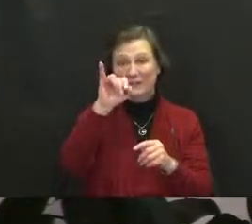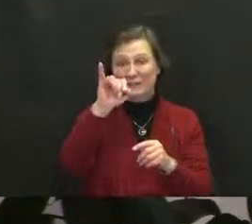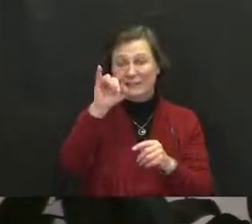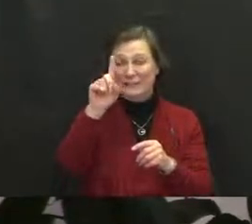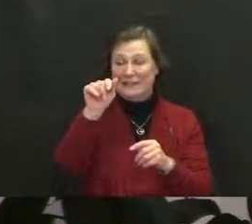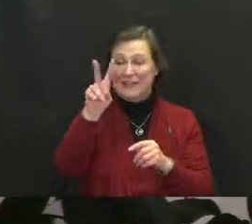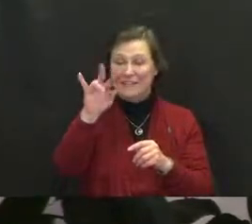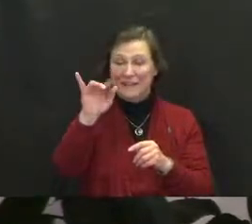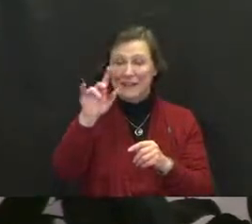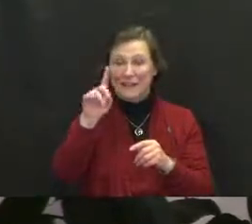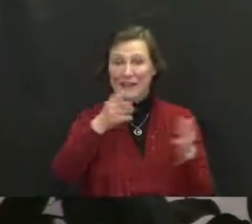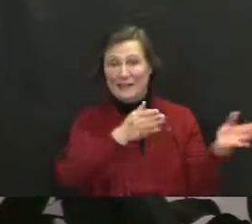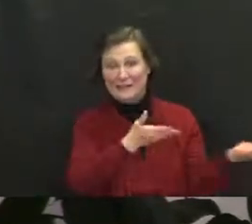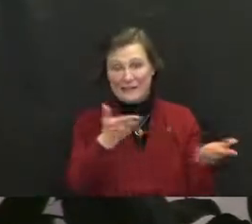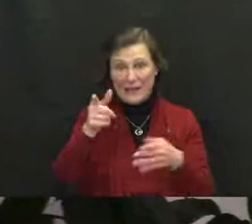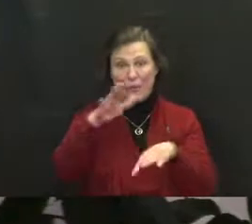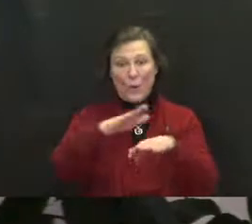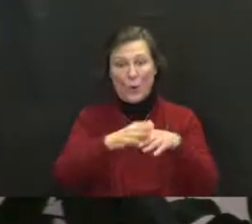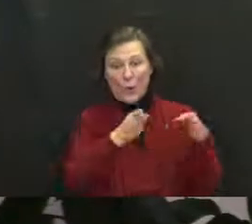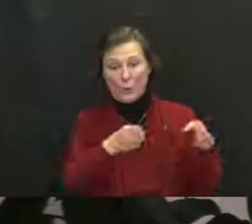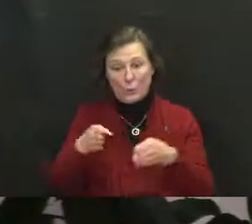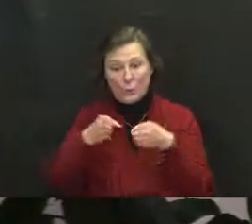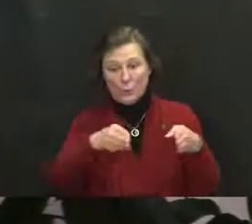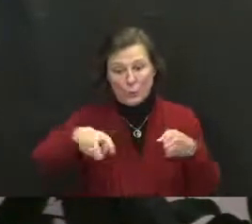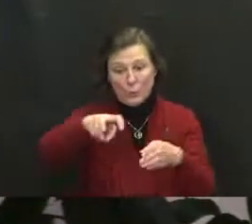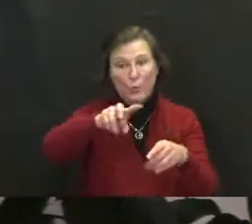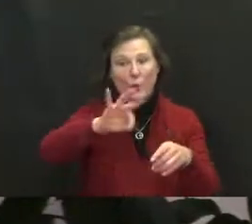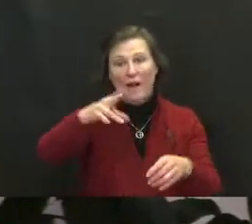hell as a cautionary measure.